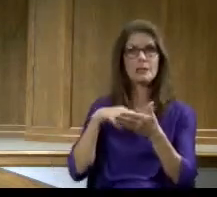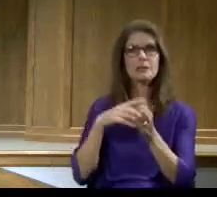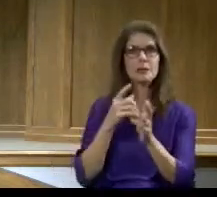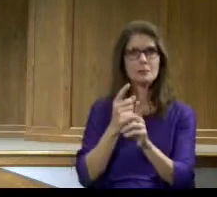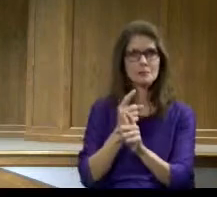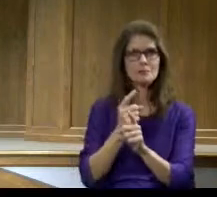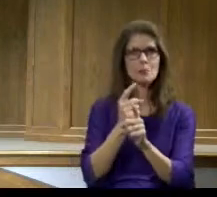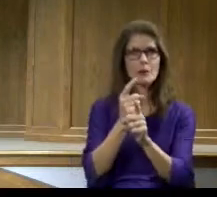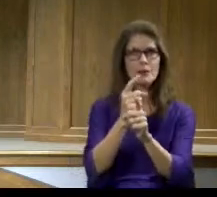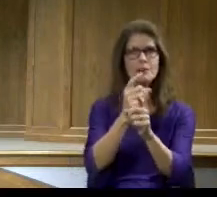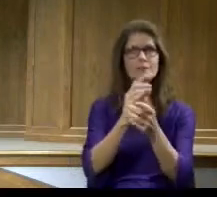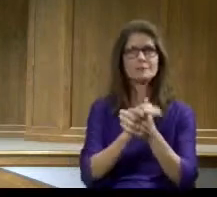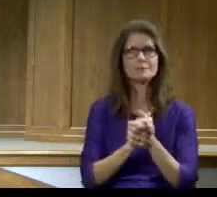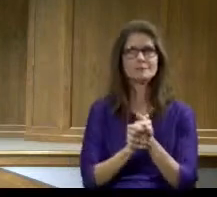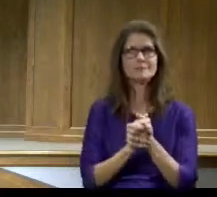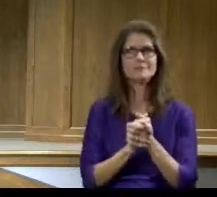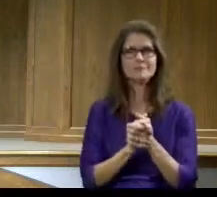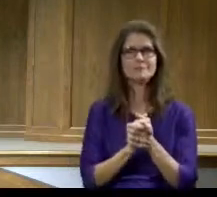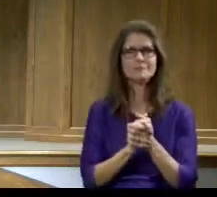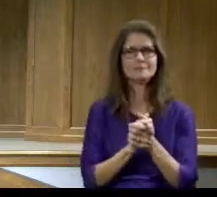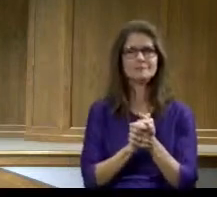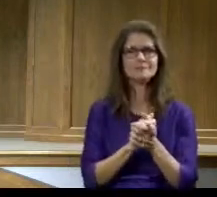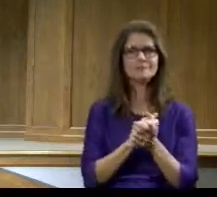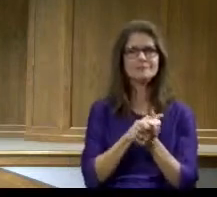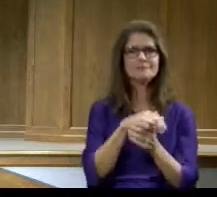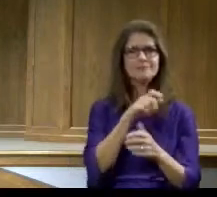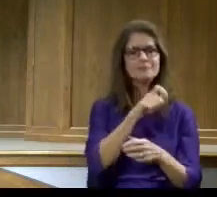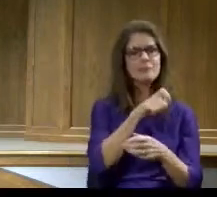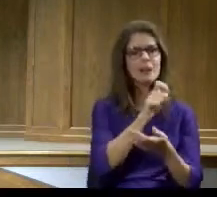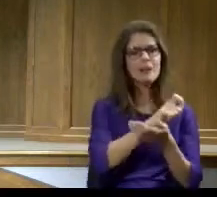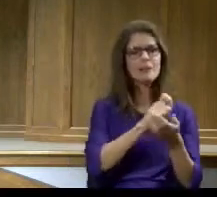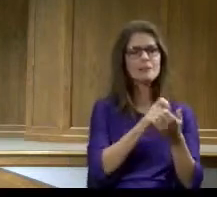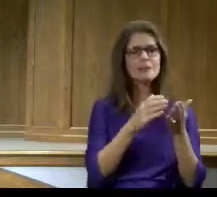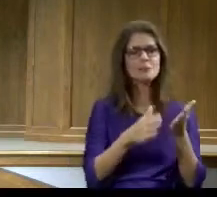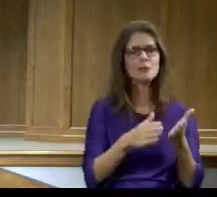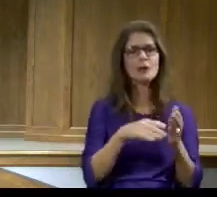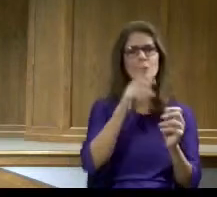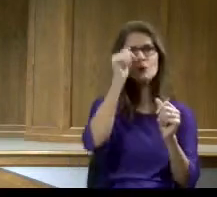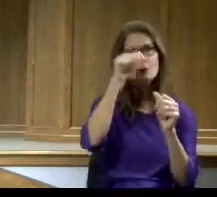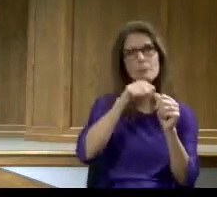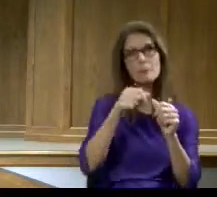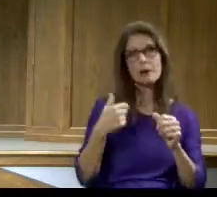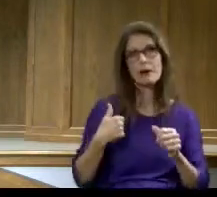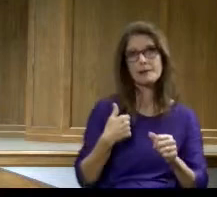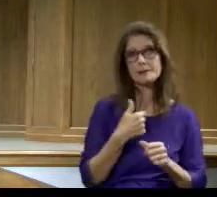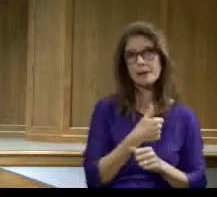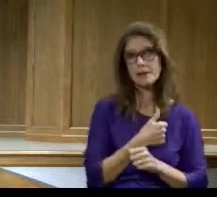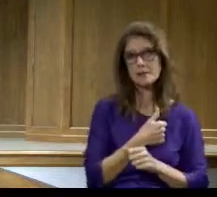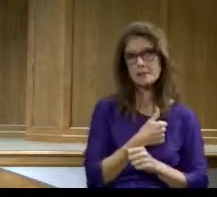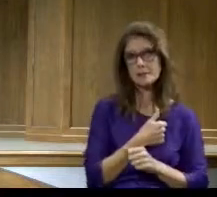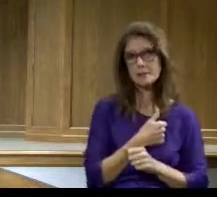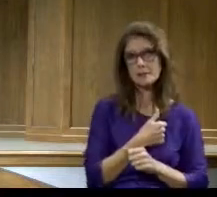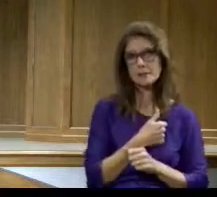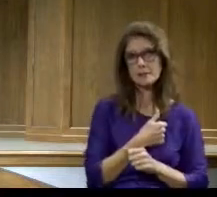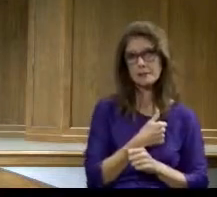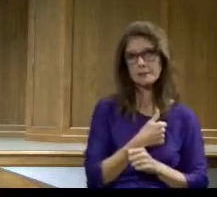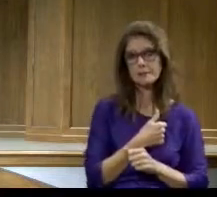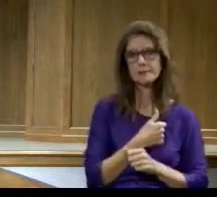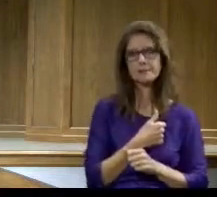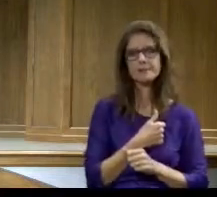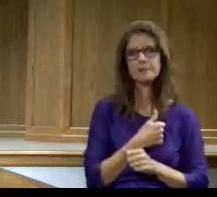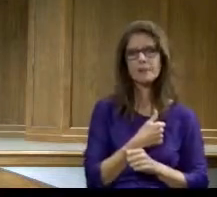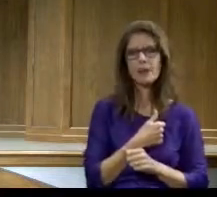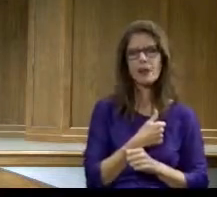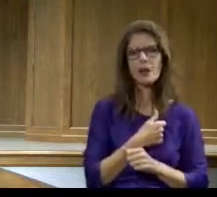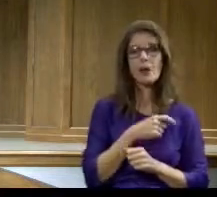And what he does is this writer reminds us, not only do we need to see people